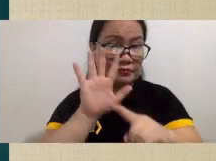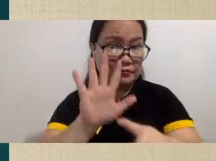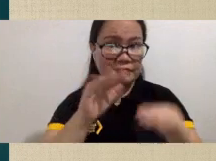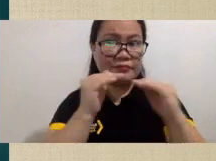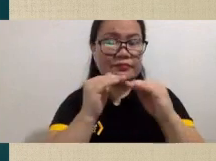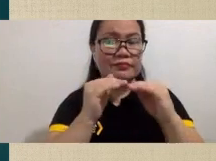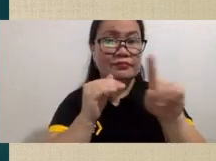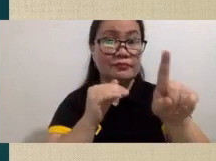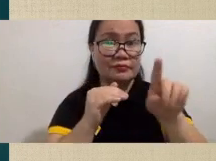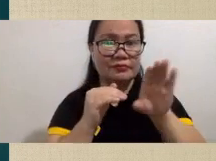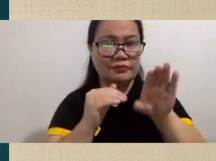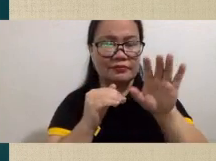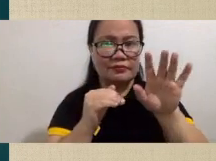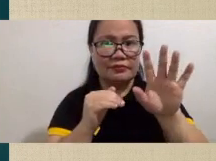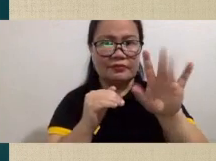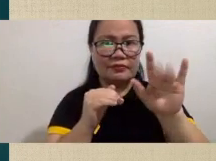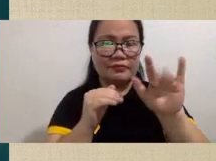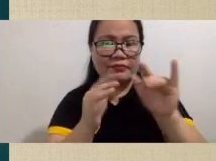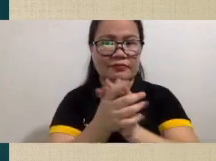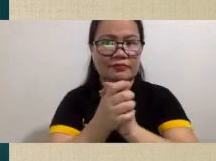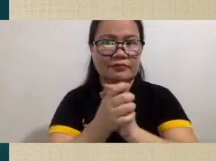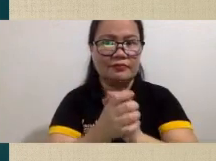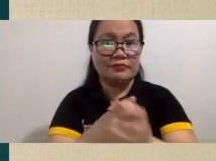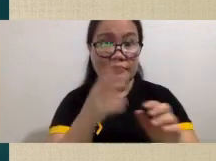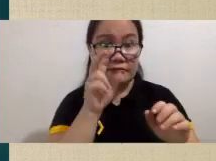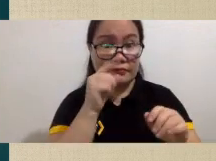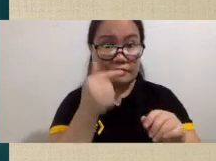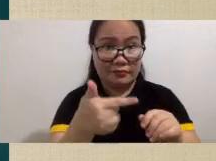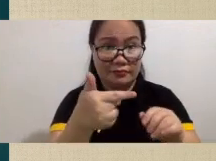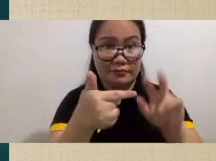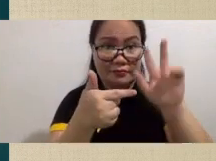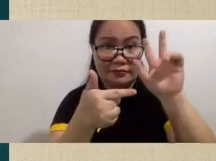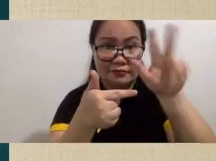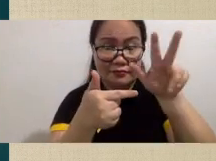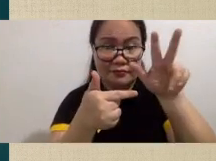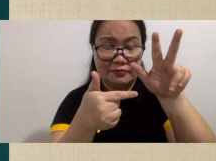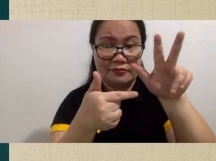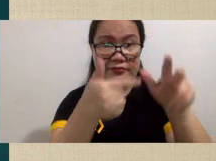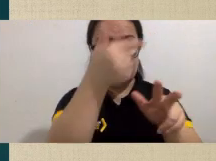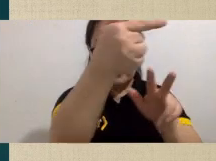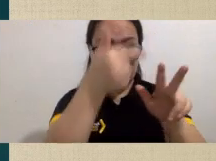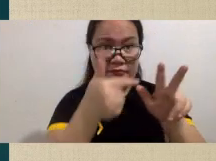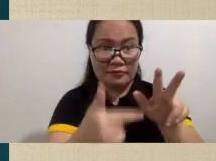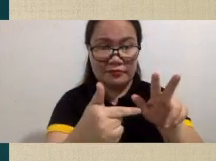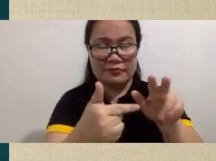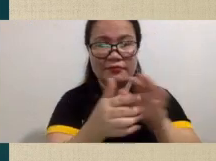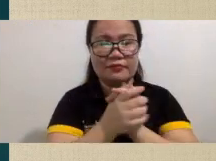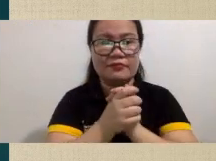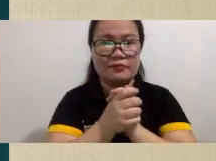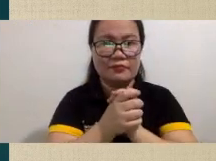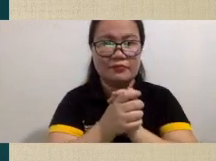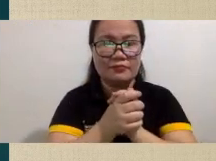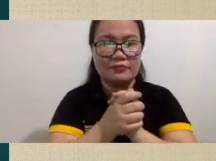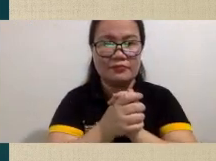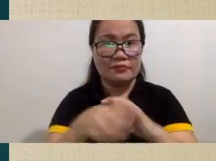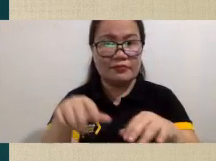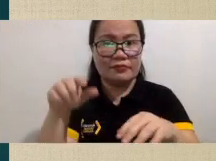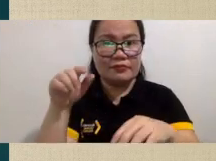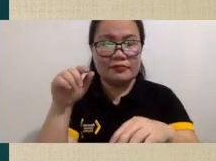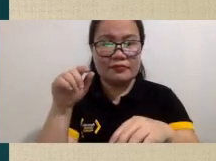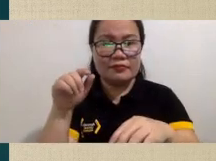5 is 25 times 5, that is 125. And then g na lang because it's only g